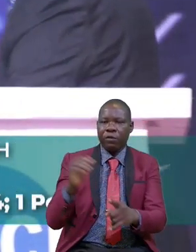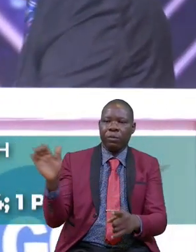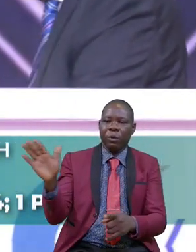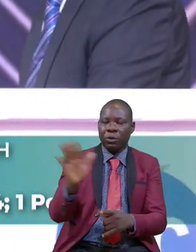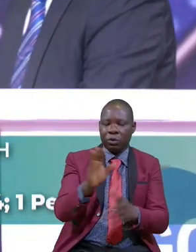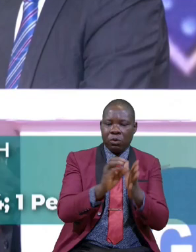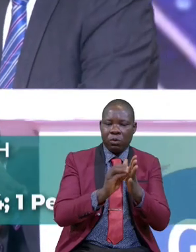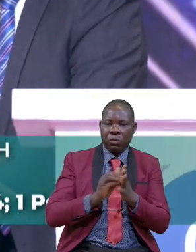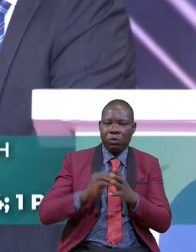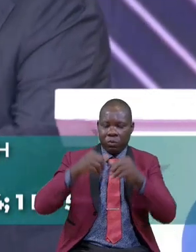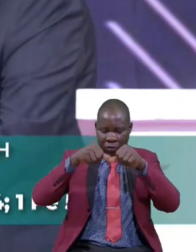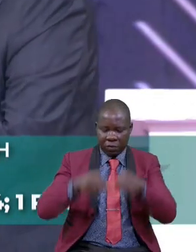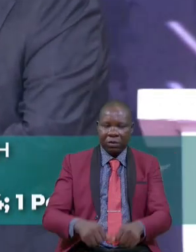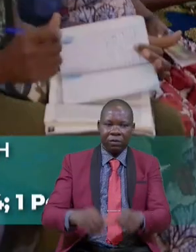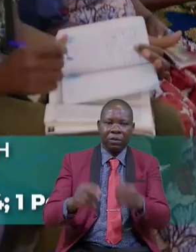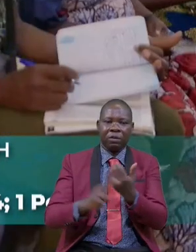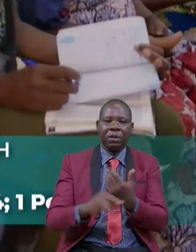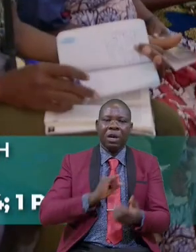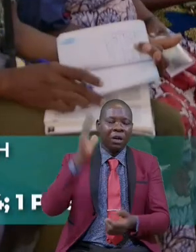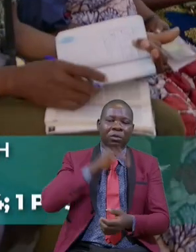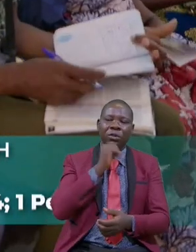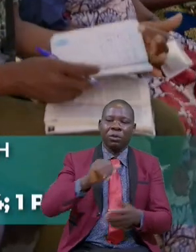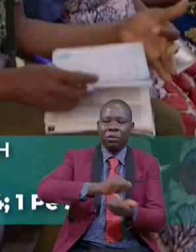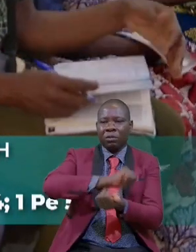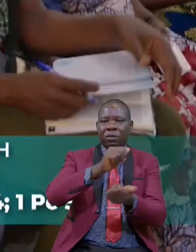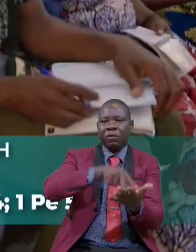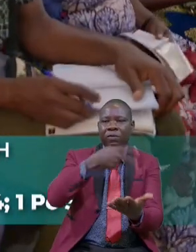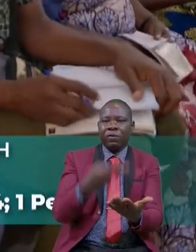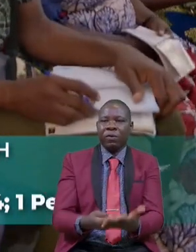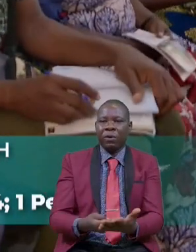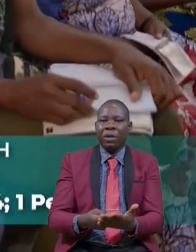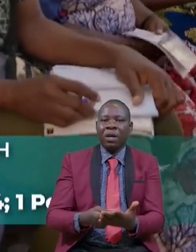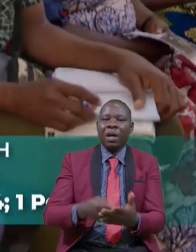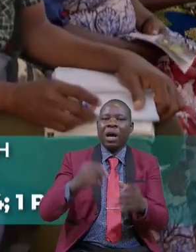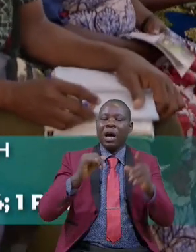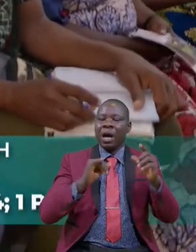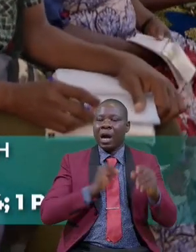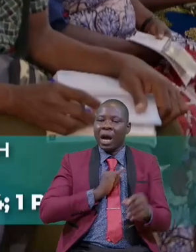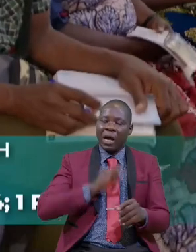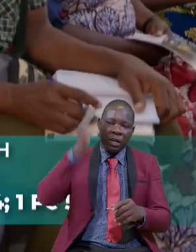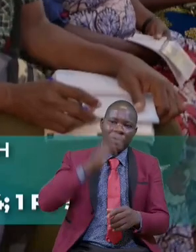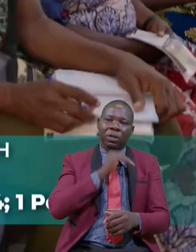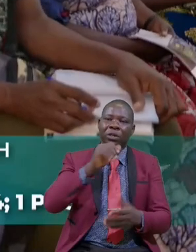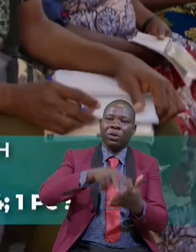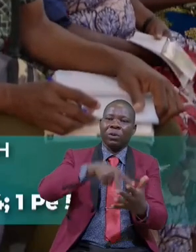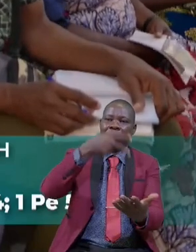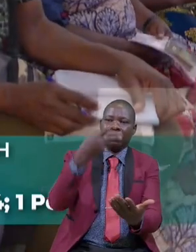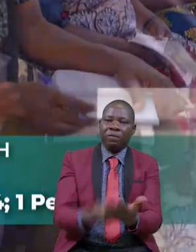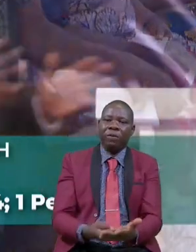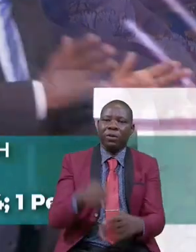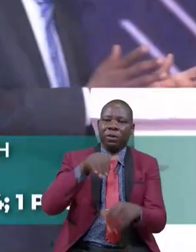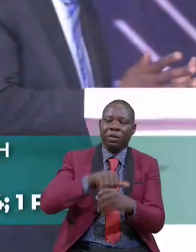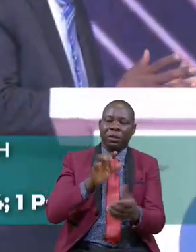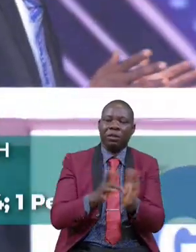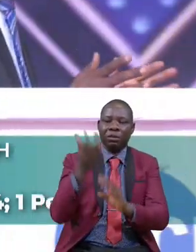steadfastness. I will not fall. Je vais pas déchoir. I ne vais pas tomber. The